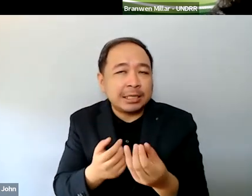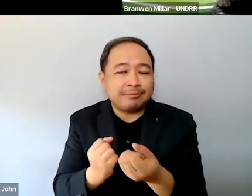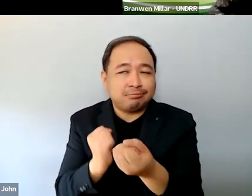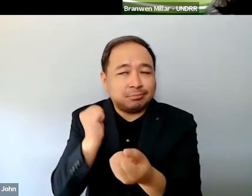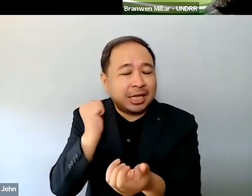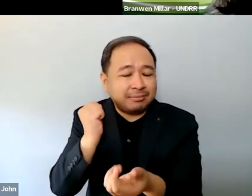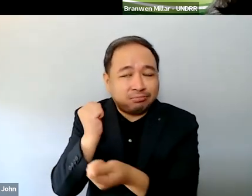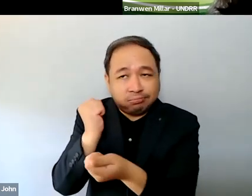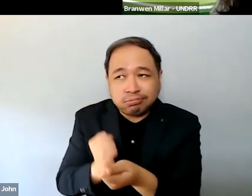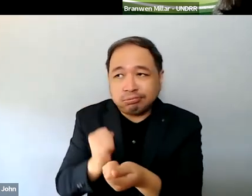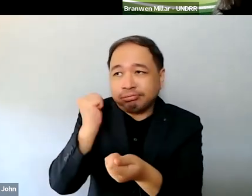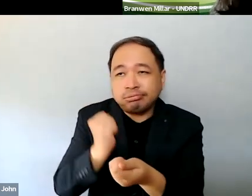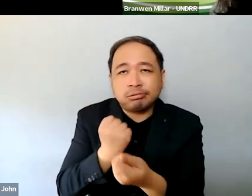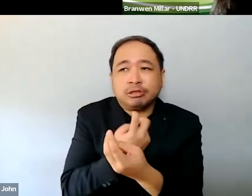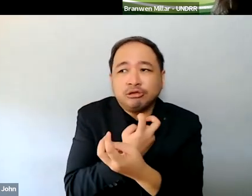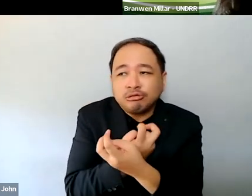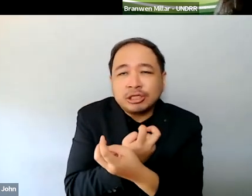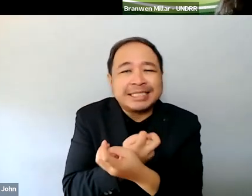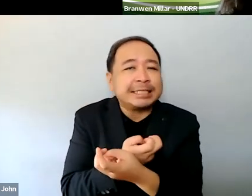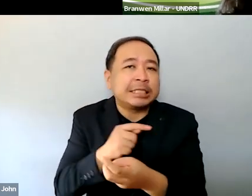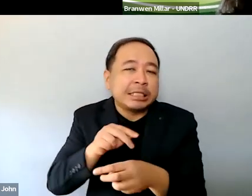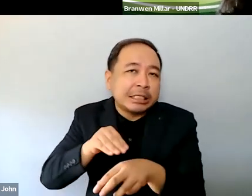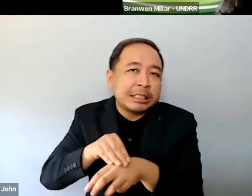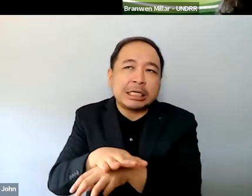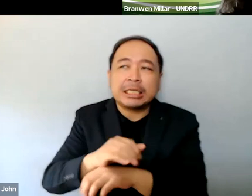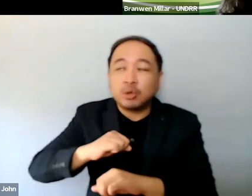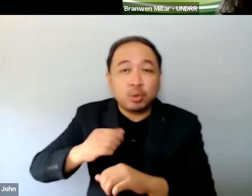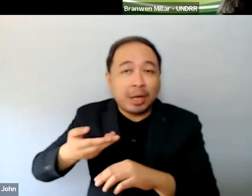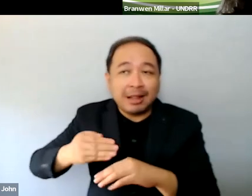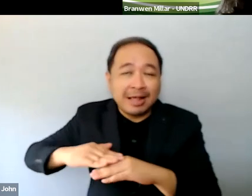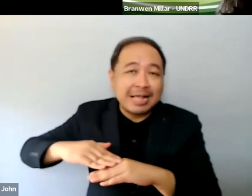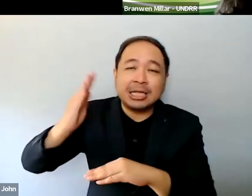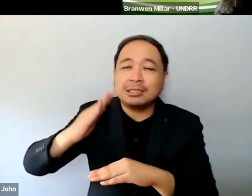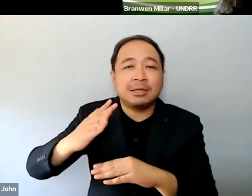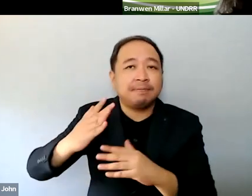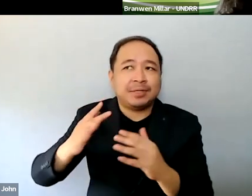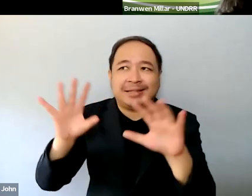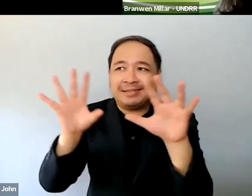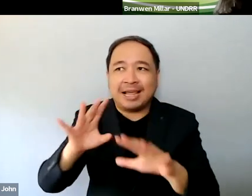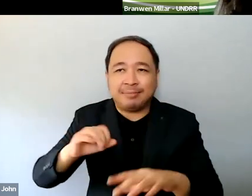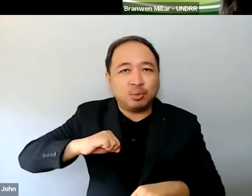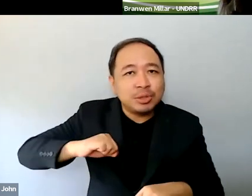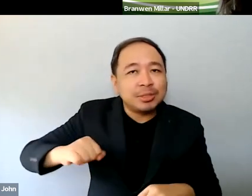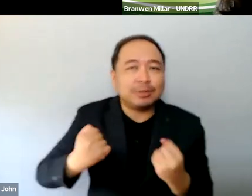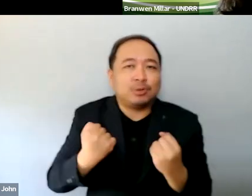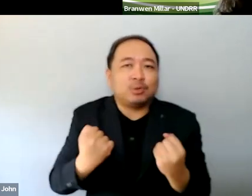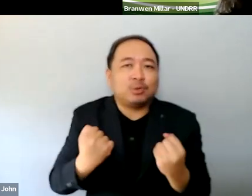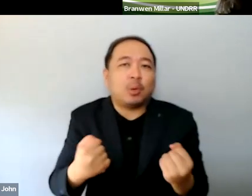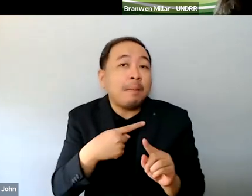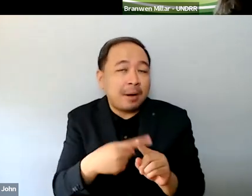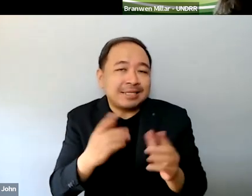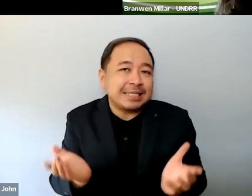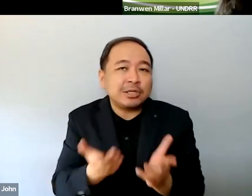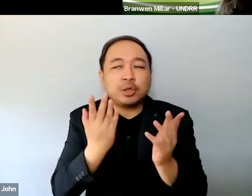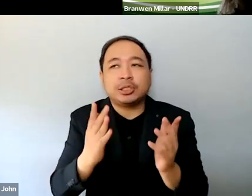to agroecology, which increases climate resilience and preserves biodiversity, as well as drastically reducing the poisoning